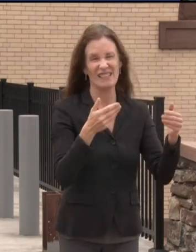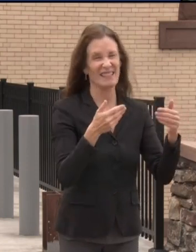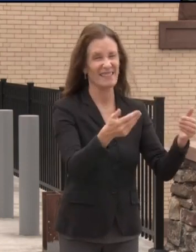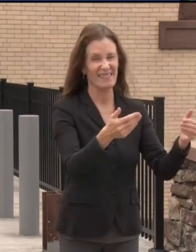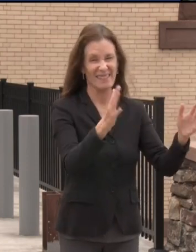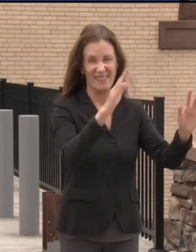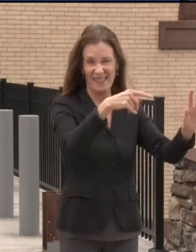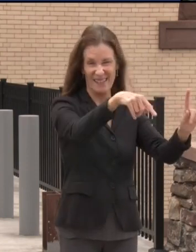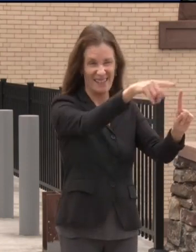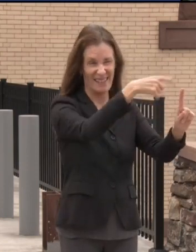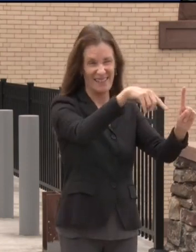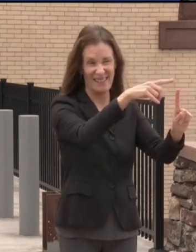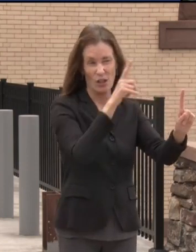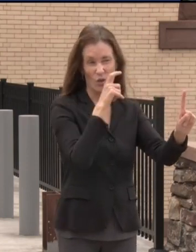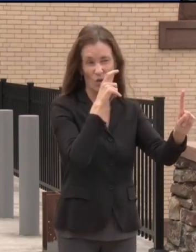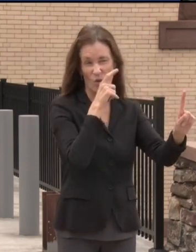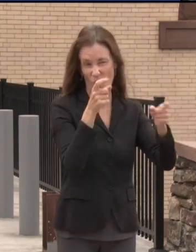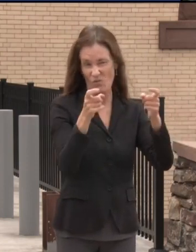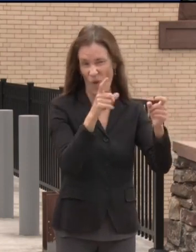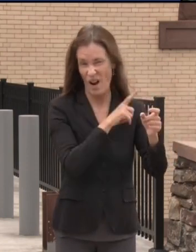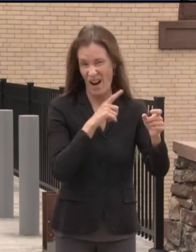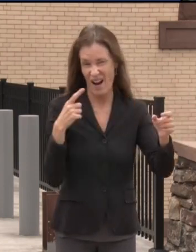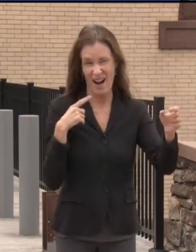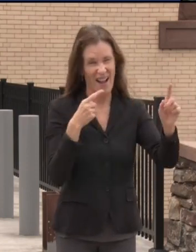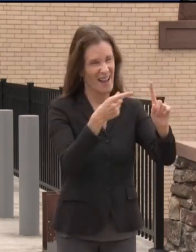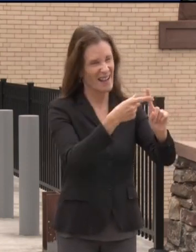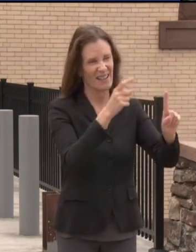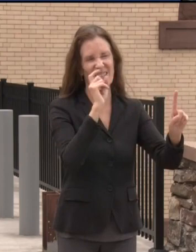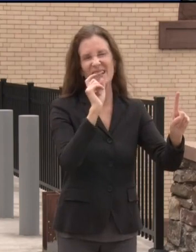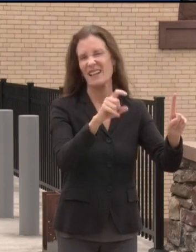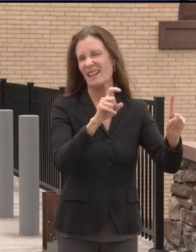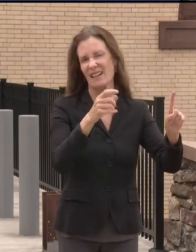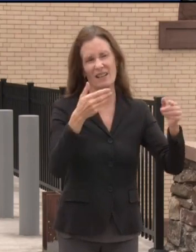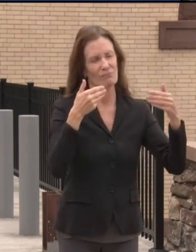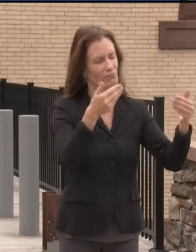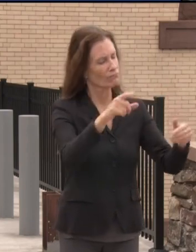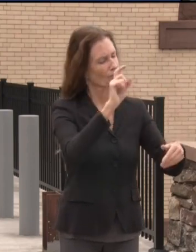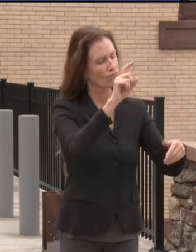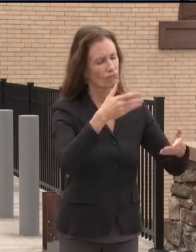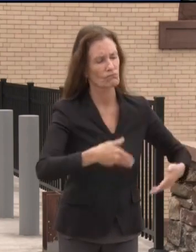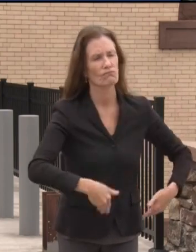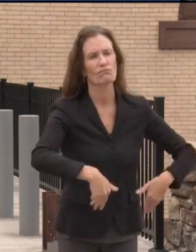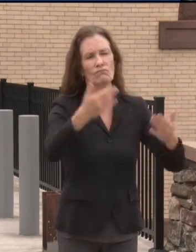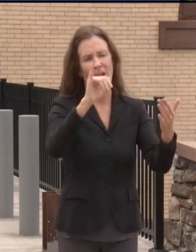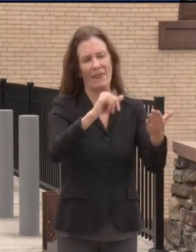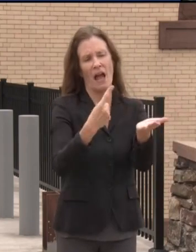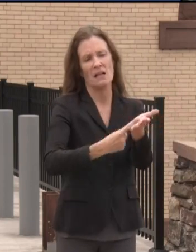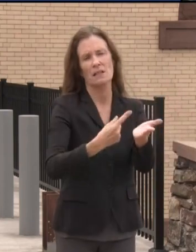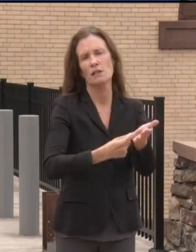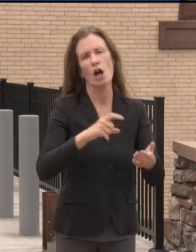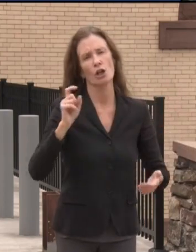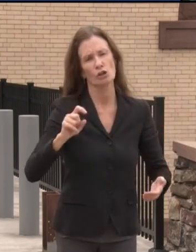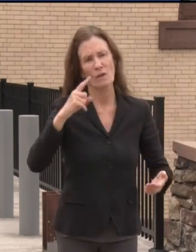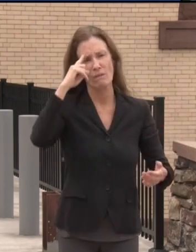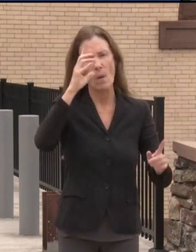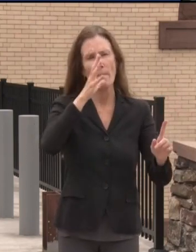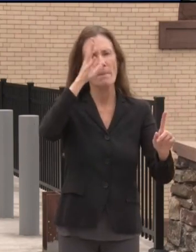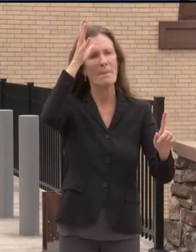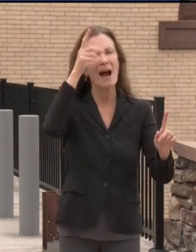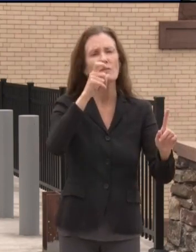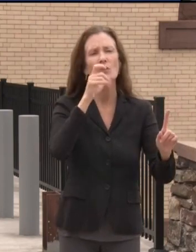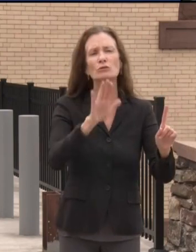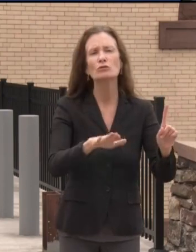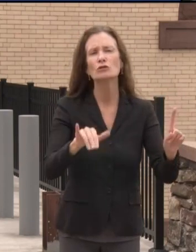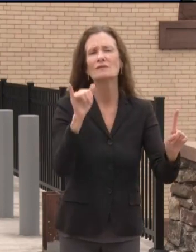and they should move the issue forward. I think also in some of our pieces of legislation, there is bipartisan